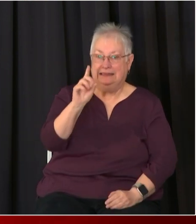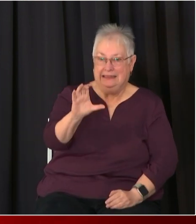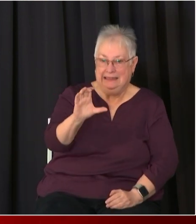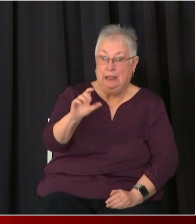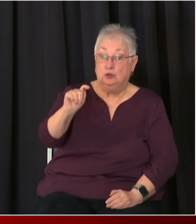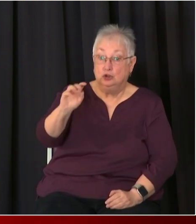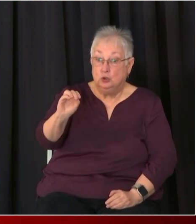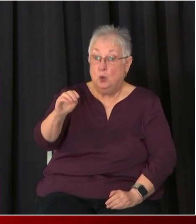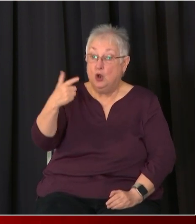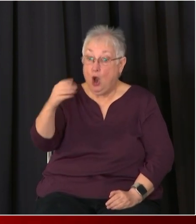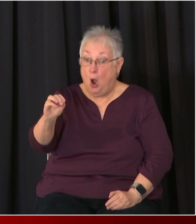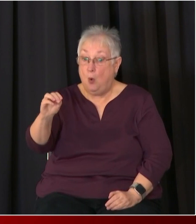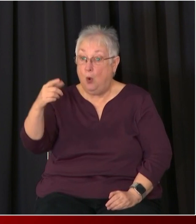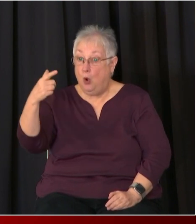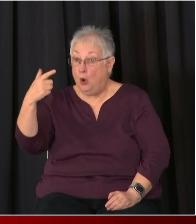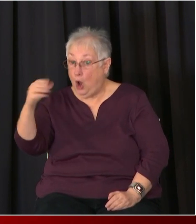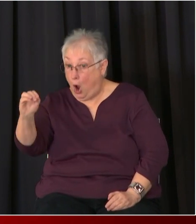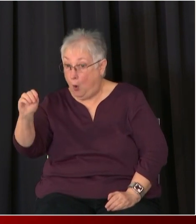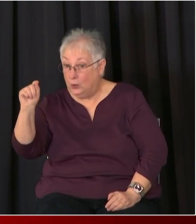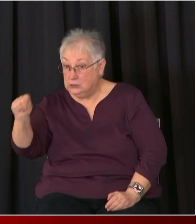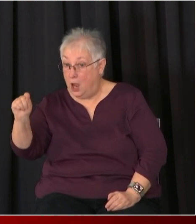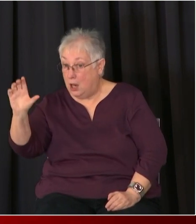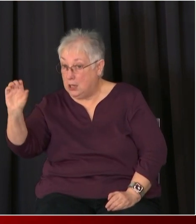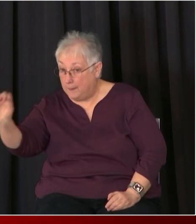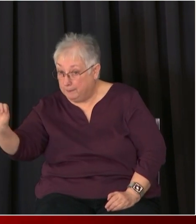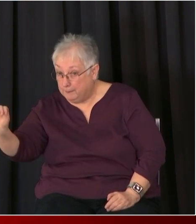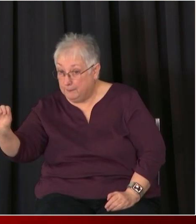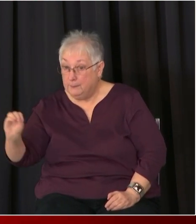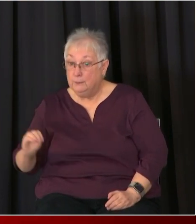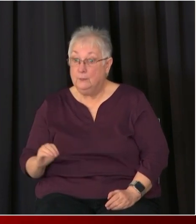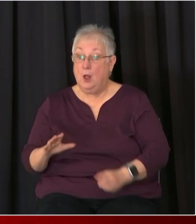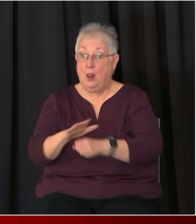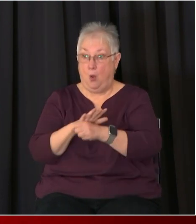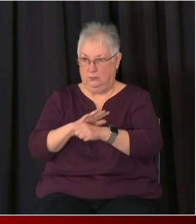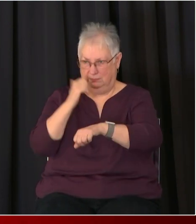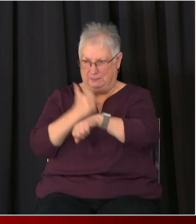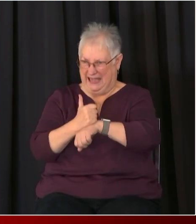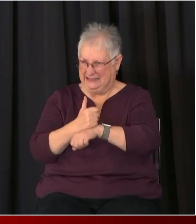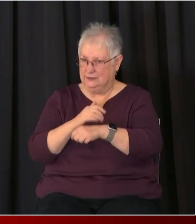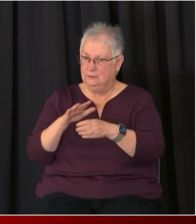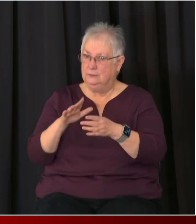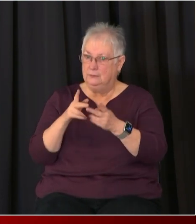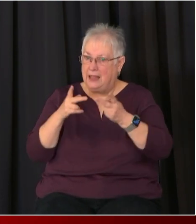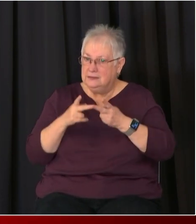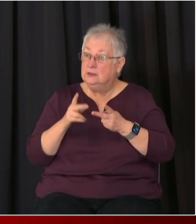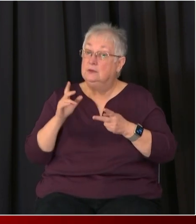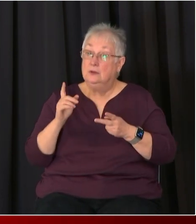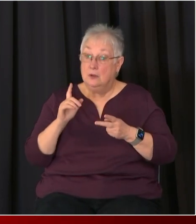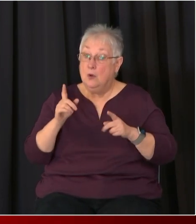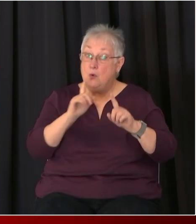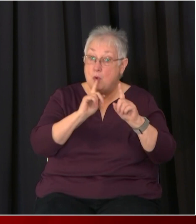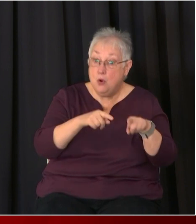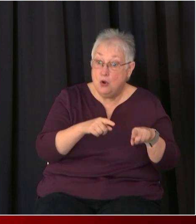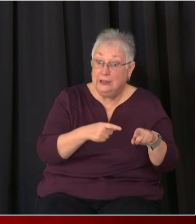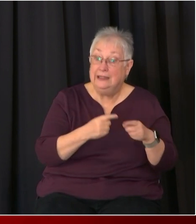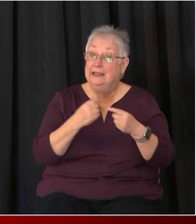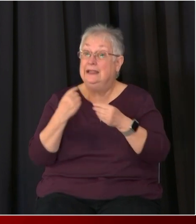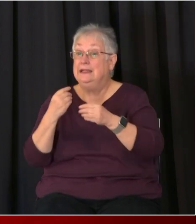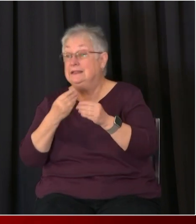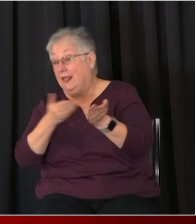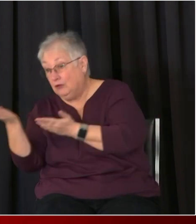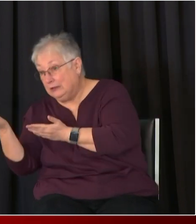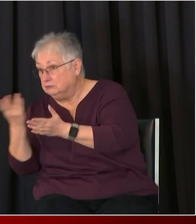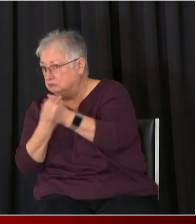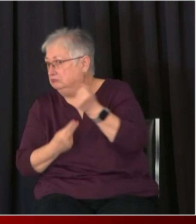dc.gov.com, which is a locally based online ordering and delivery platform. And of course, it's not just